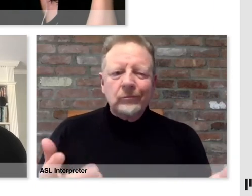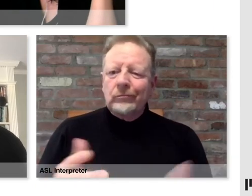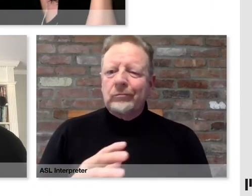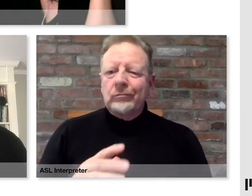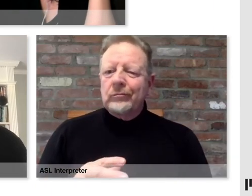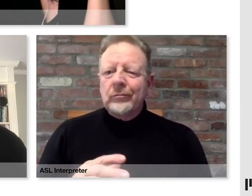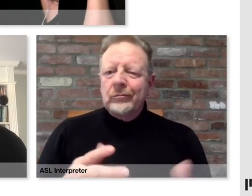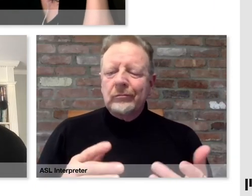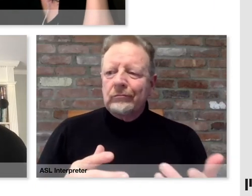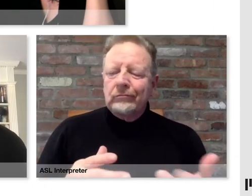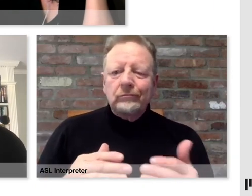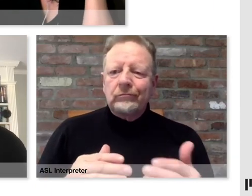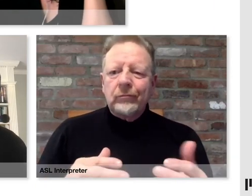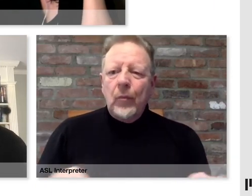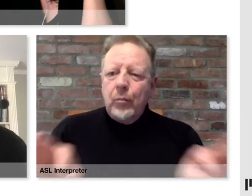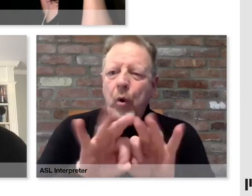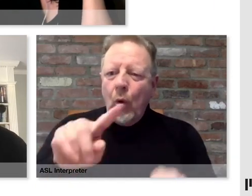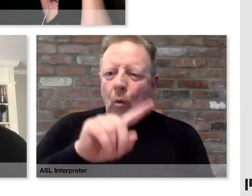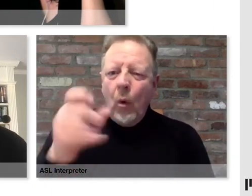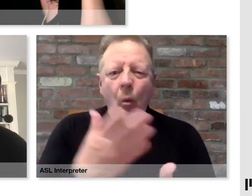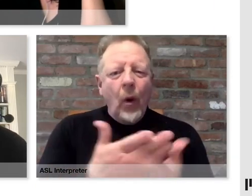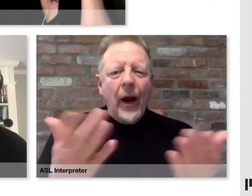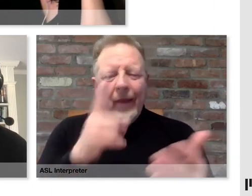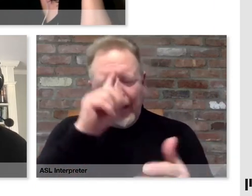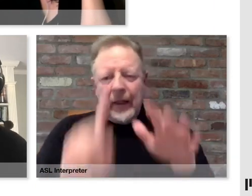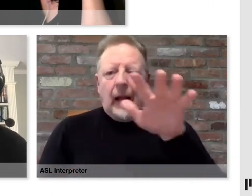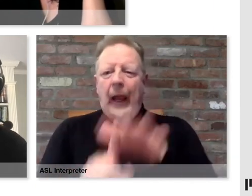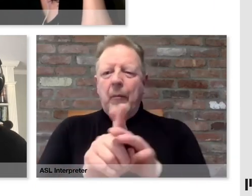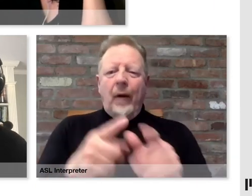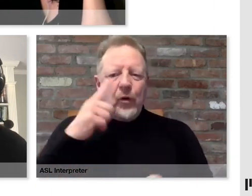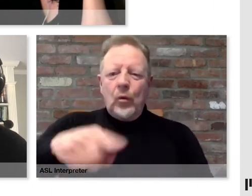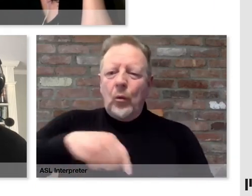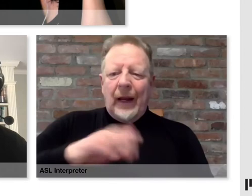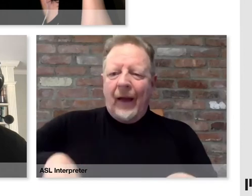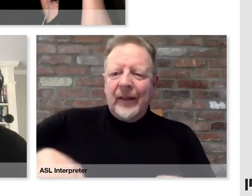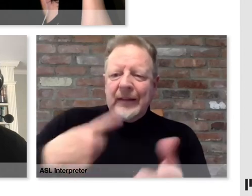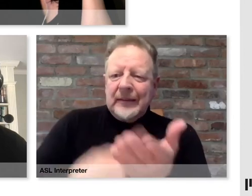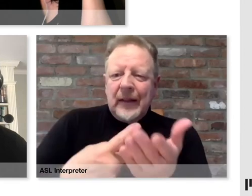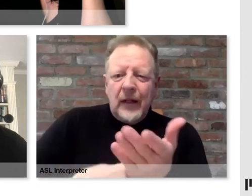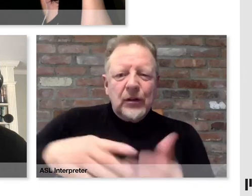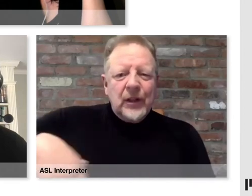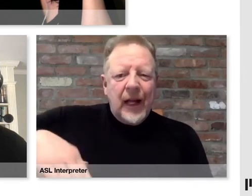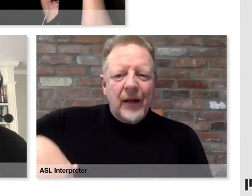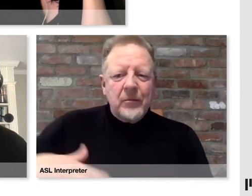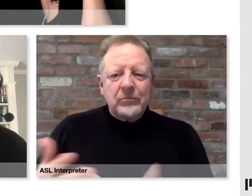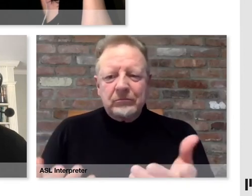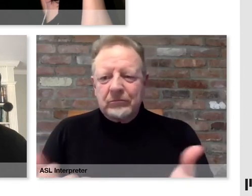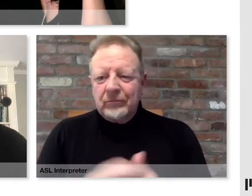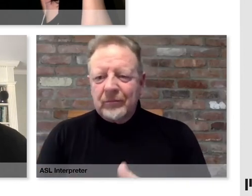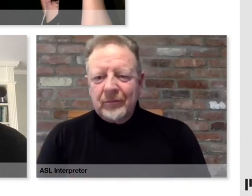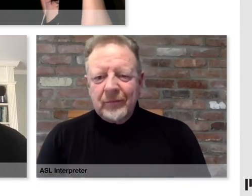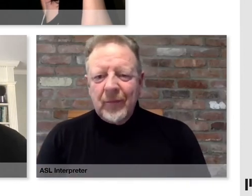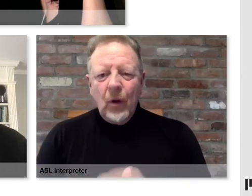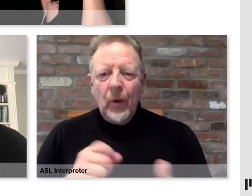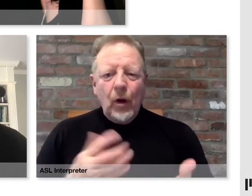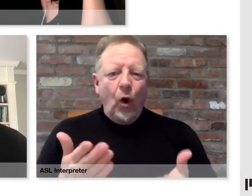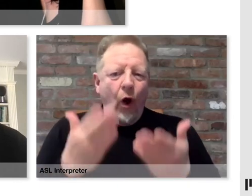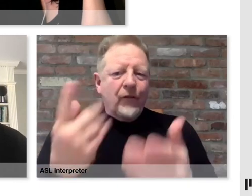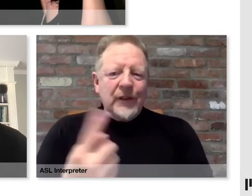I mean, what kinds of things came up for you that we haven't surfaced yet? Just, you know, if we can offer something.